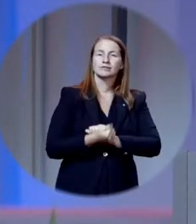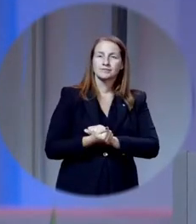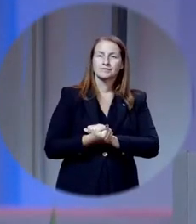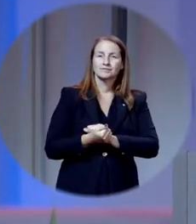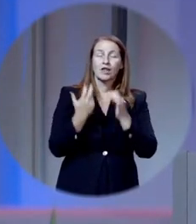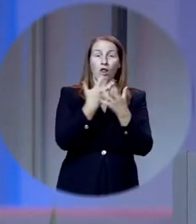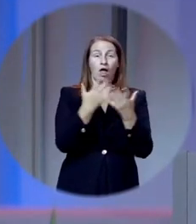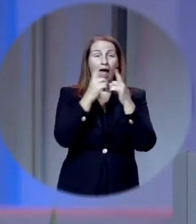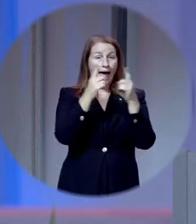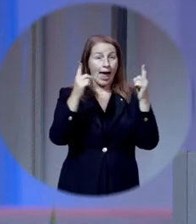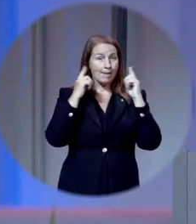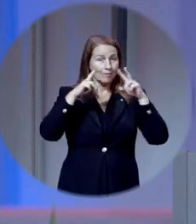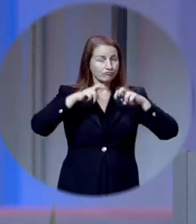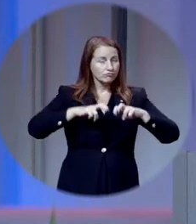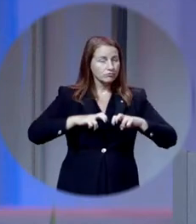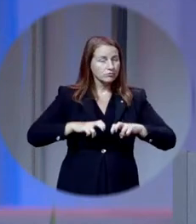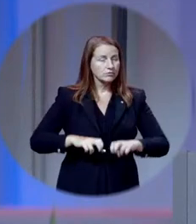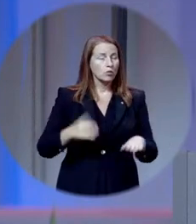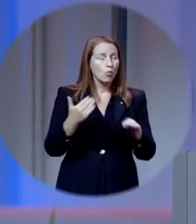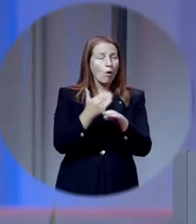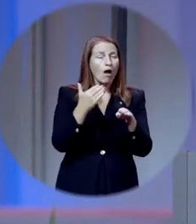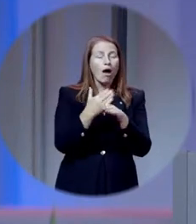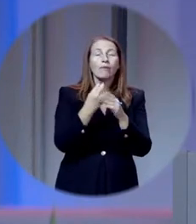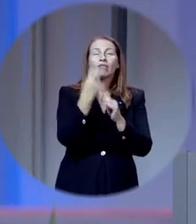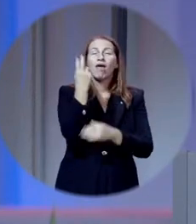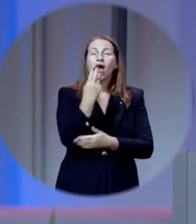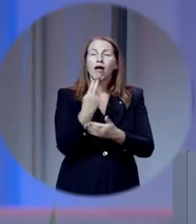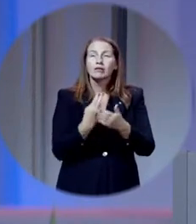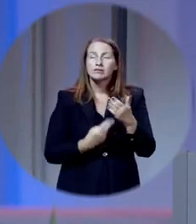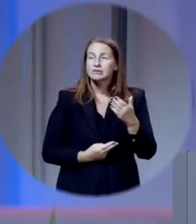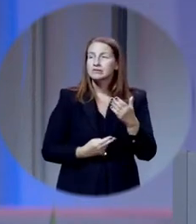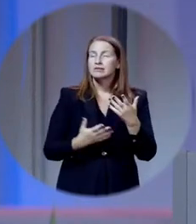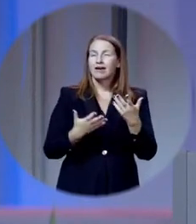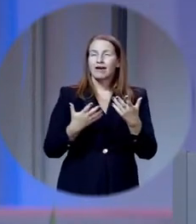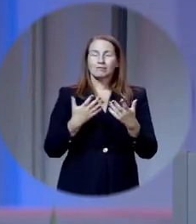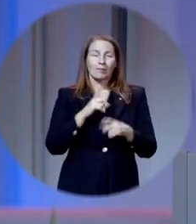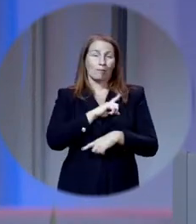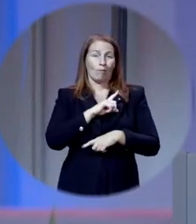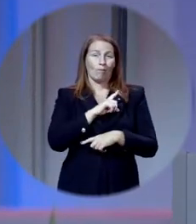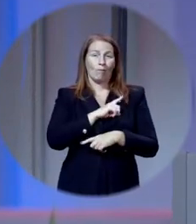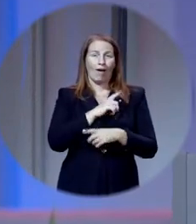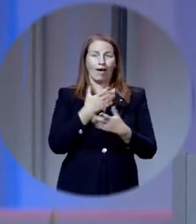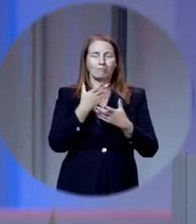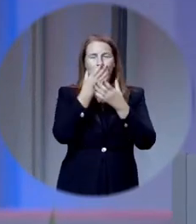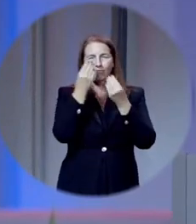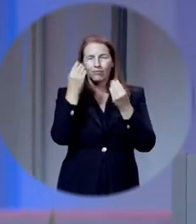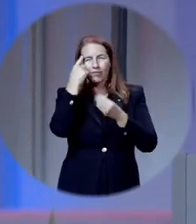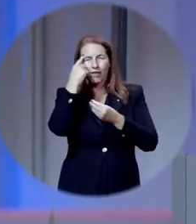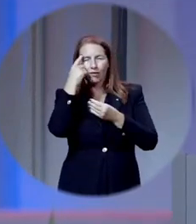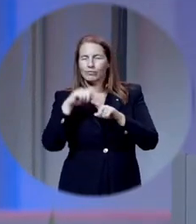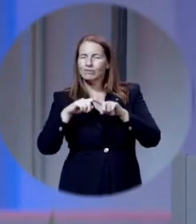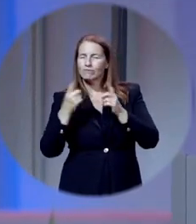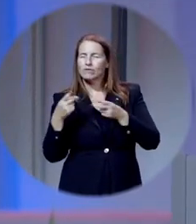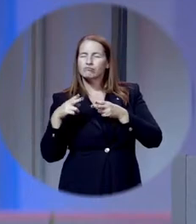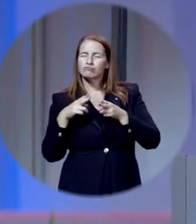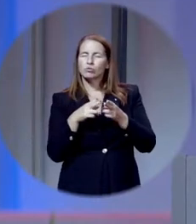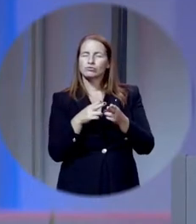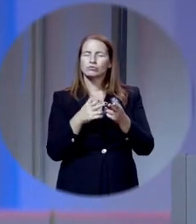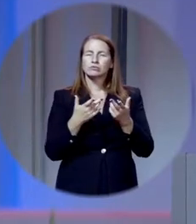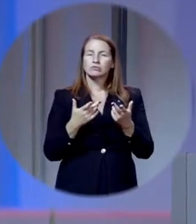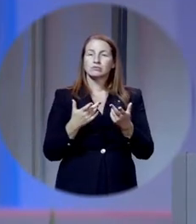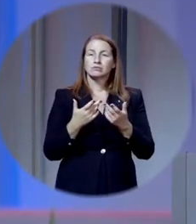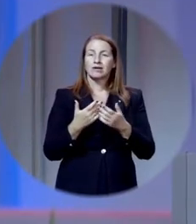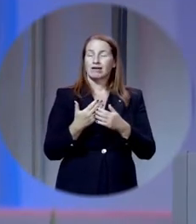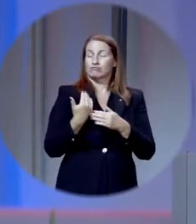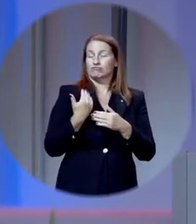with artists now because of their lateral thinking and different approaches. Just last year, study international researchers found that artists, or